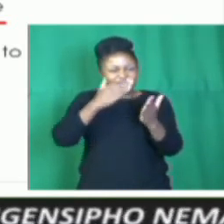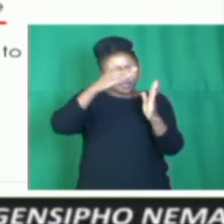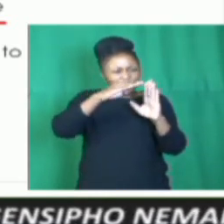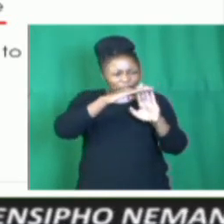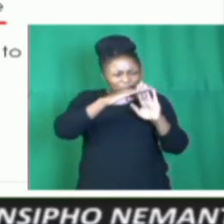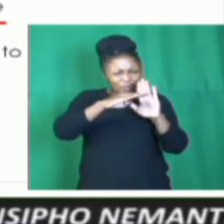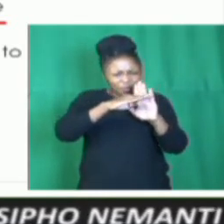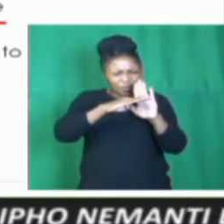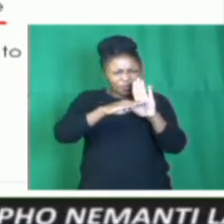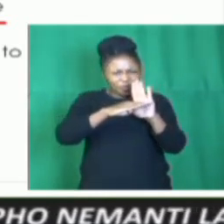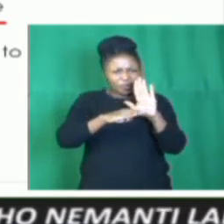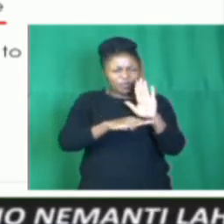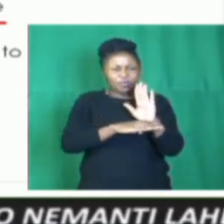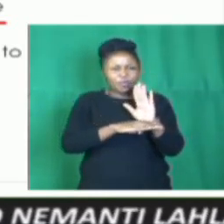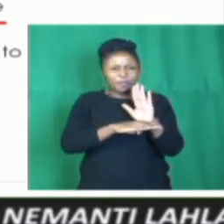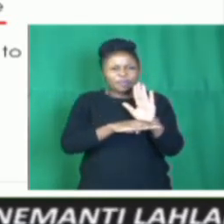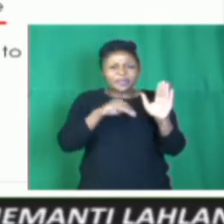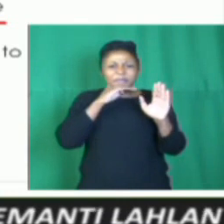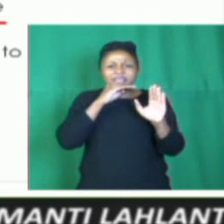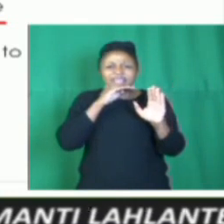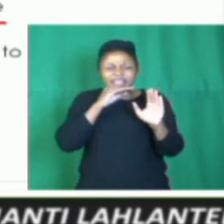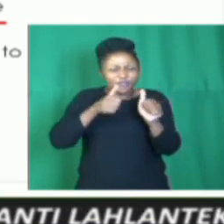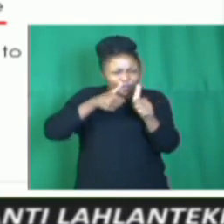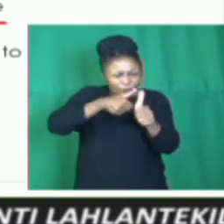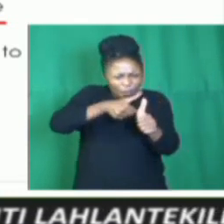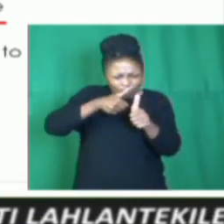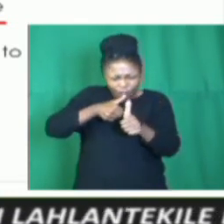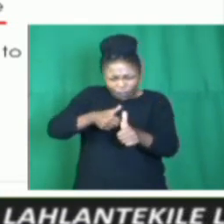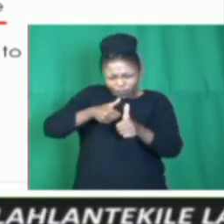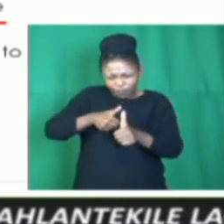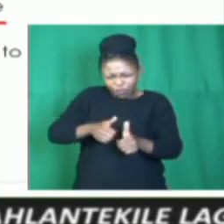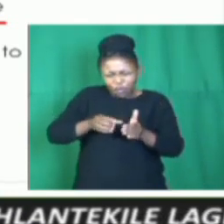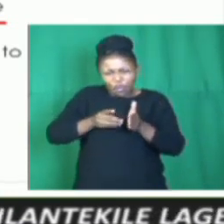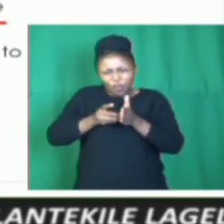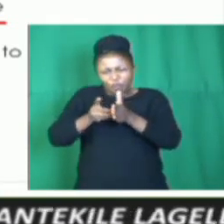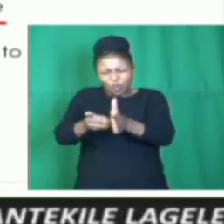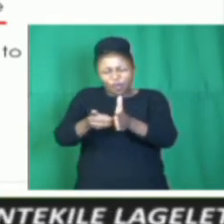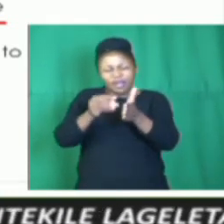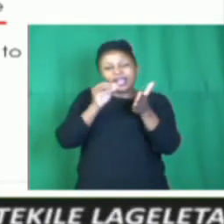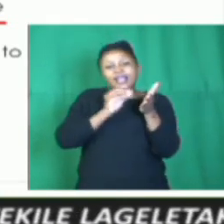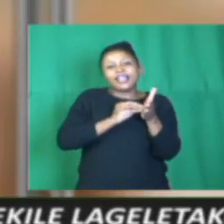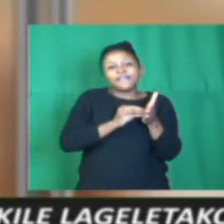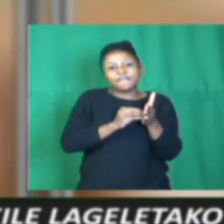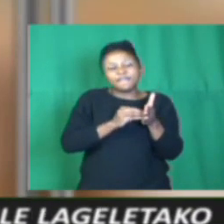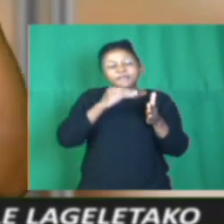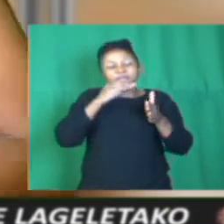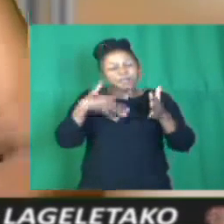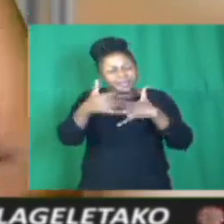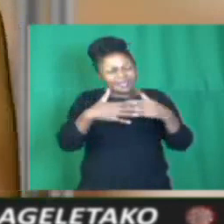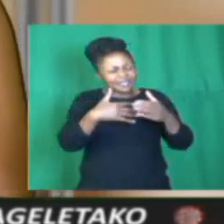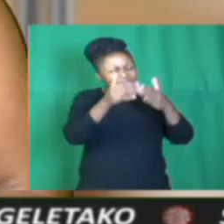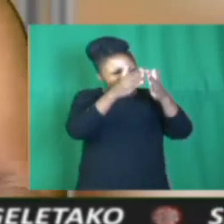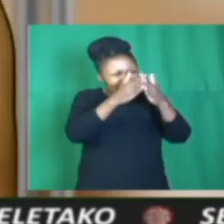mean by chronologically? This is the order in which the events are presented. So,